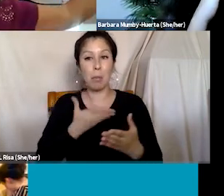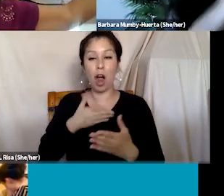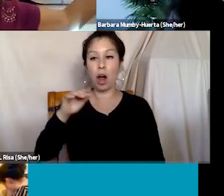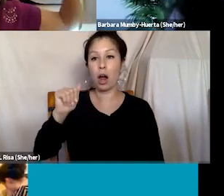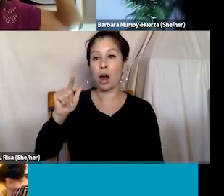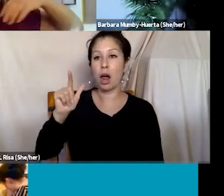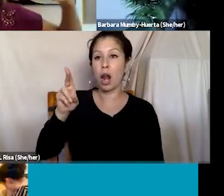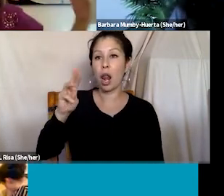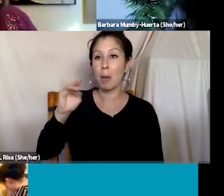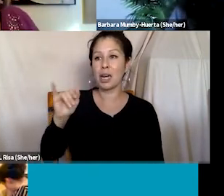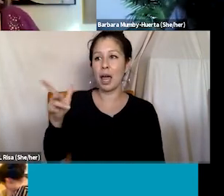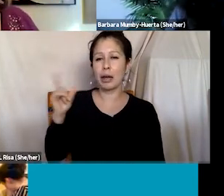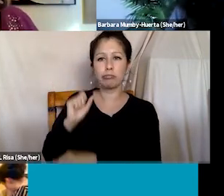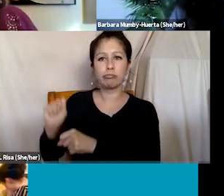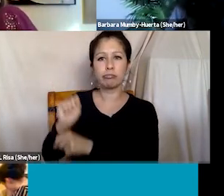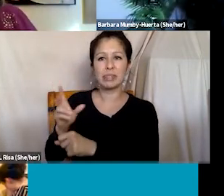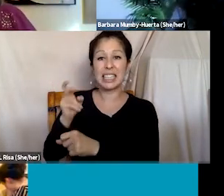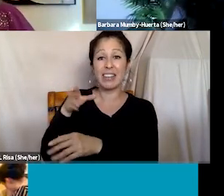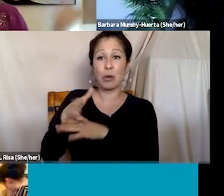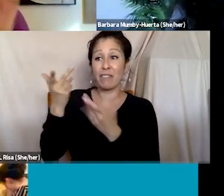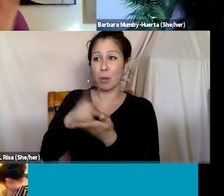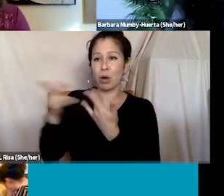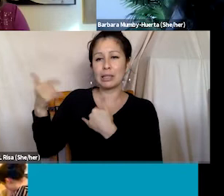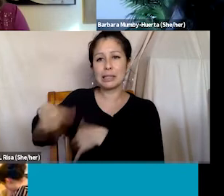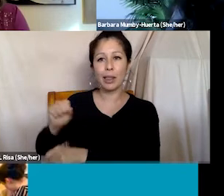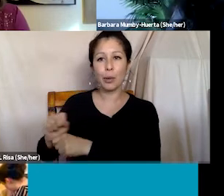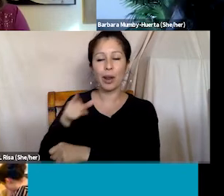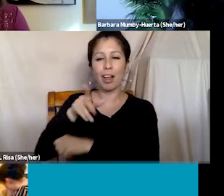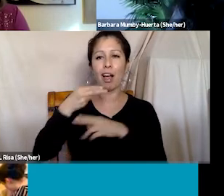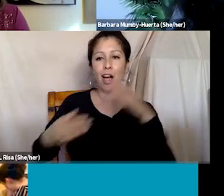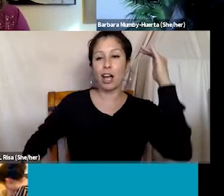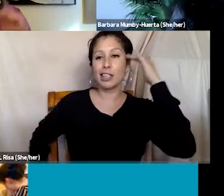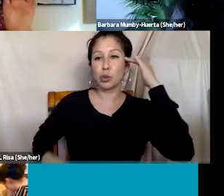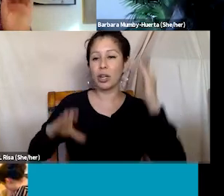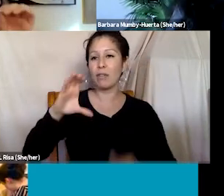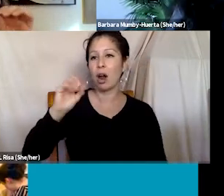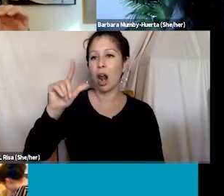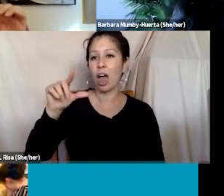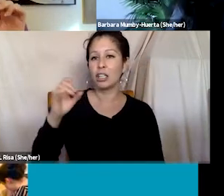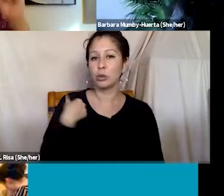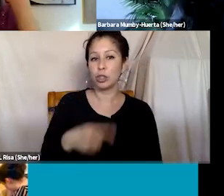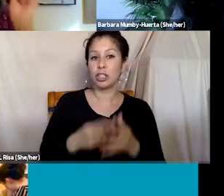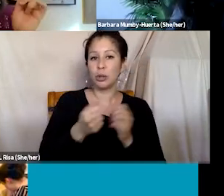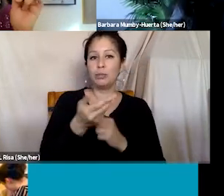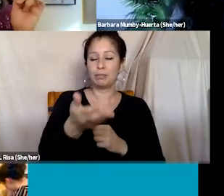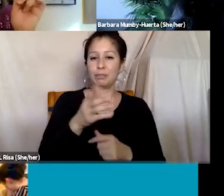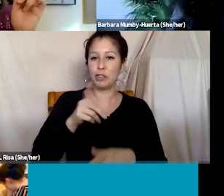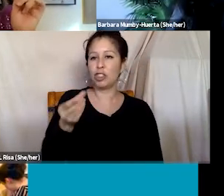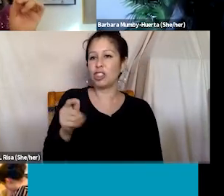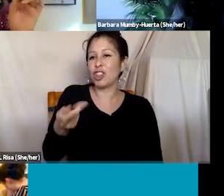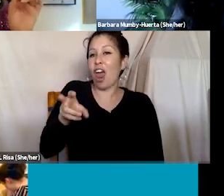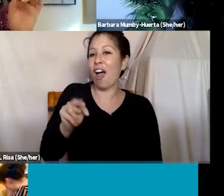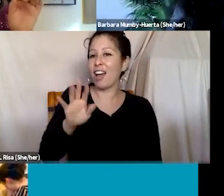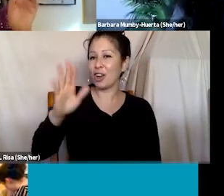working on it even after the program's over. This is called intuitive collage, and this is what we start you with to turn on your